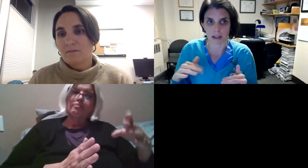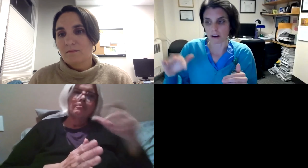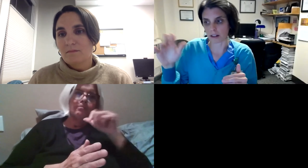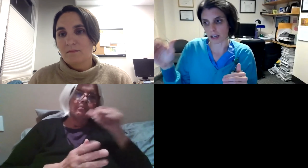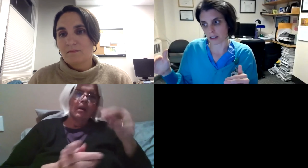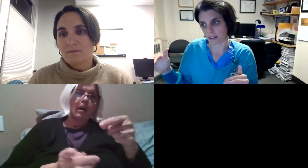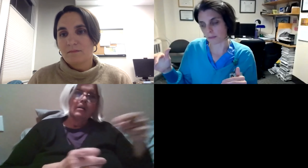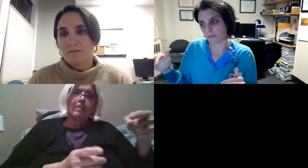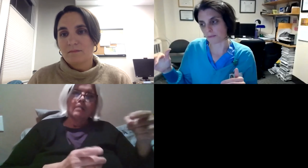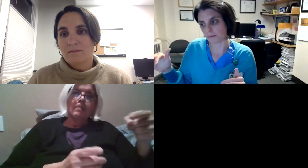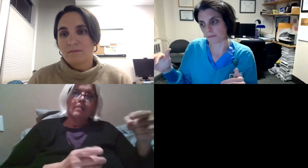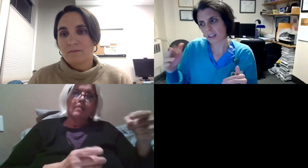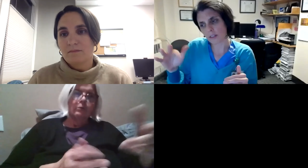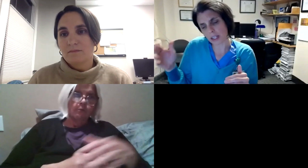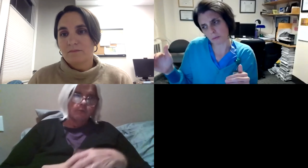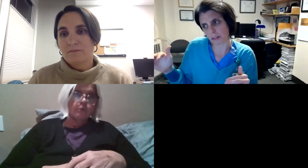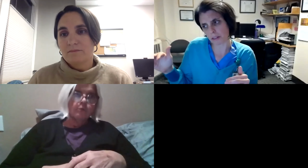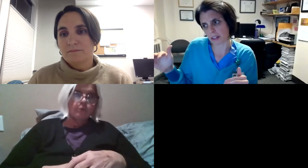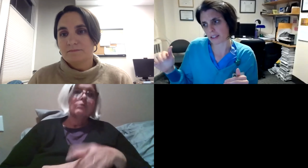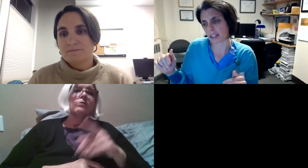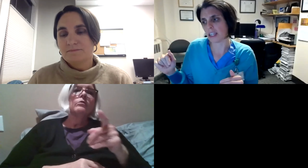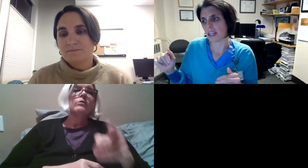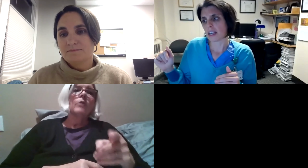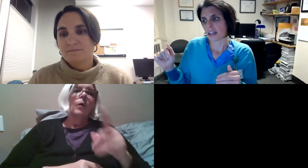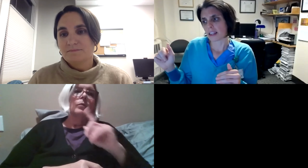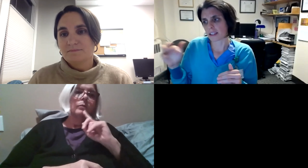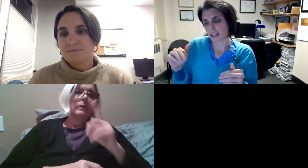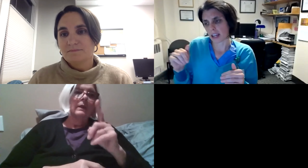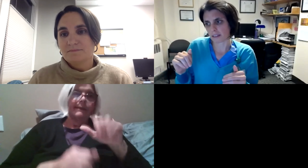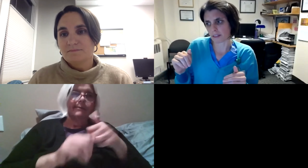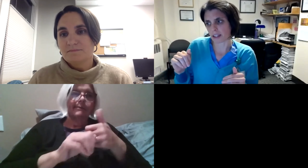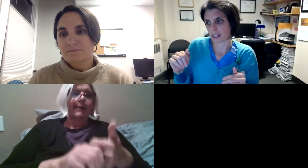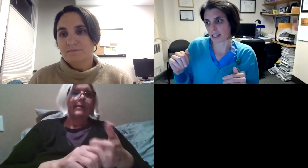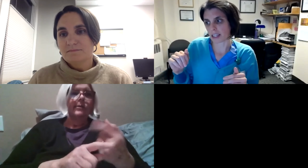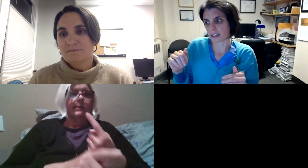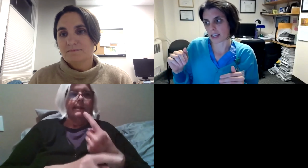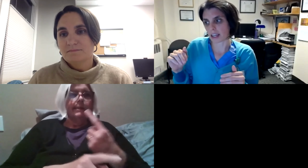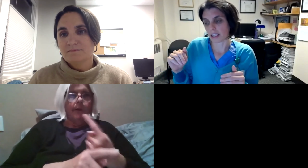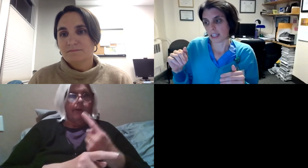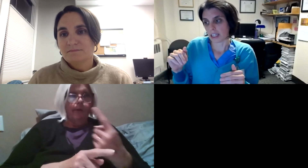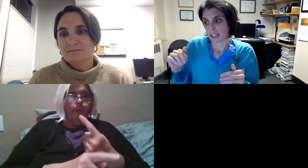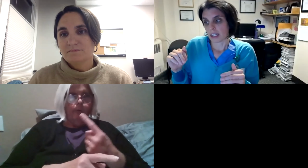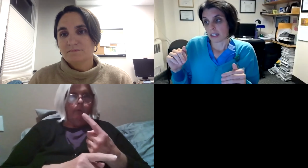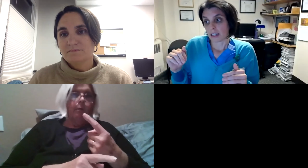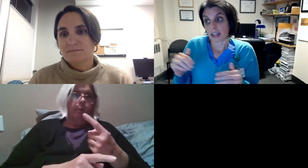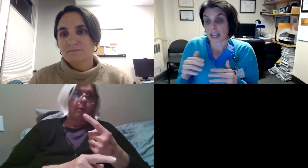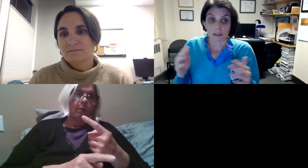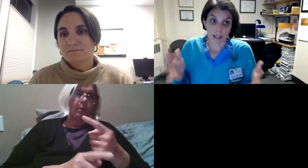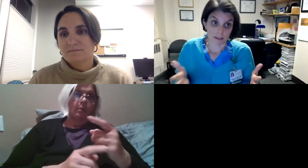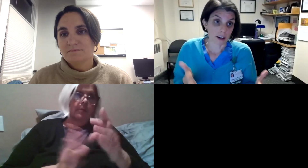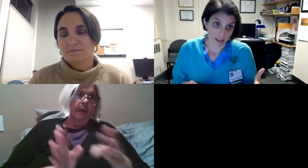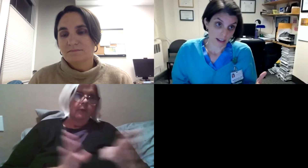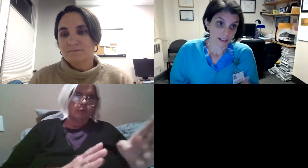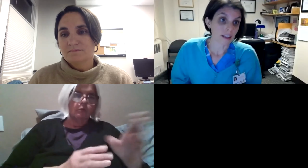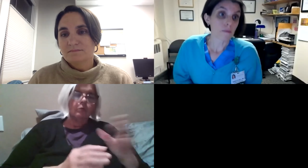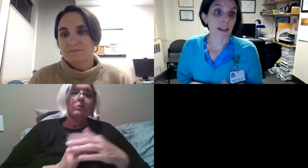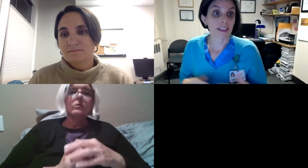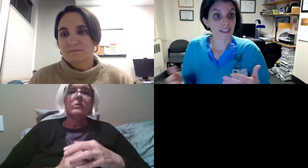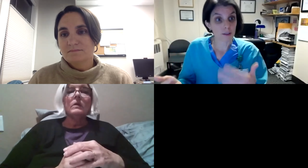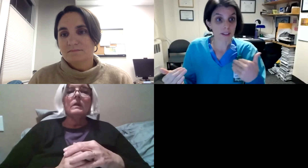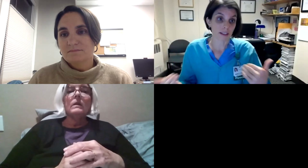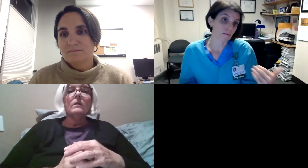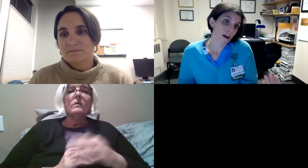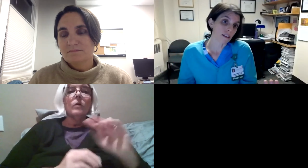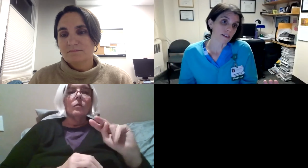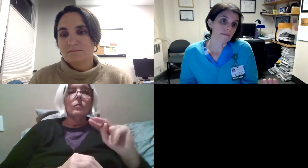viral-induced myocarditis. So that's one reason. The second reason is that, again, and we don't know this, but